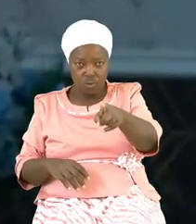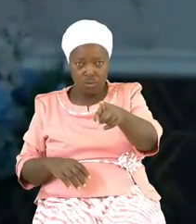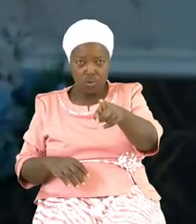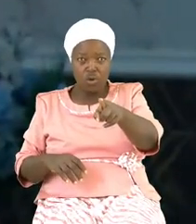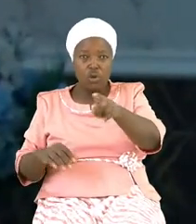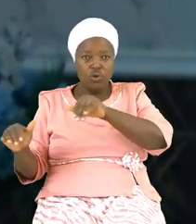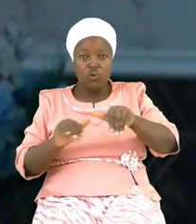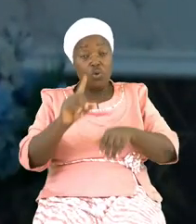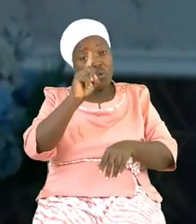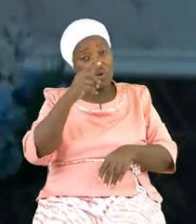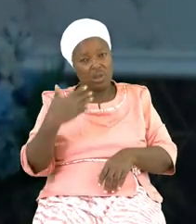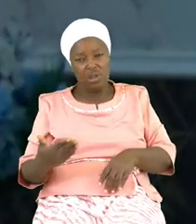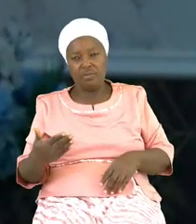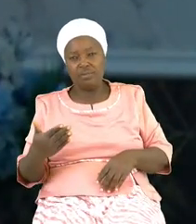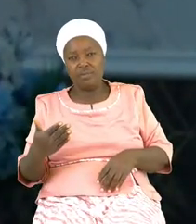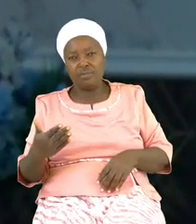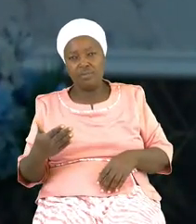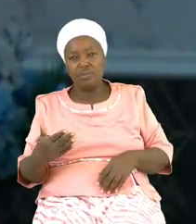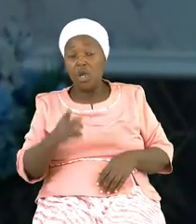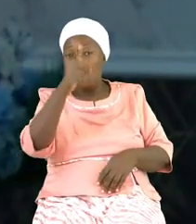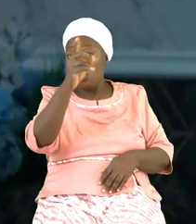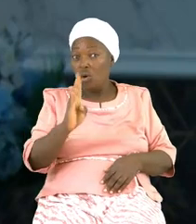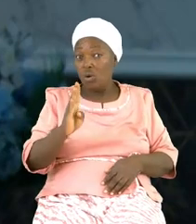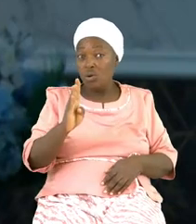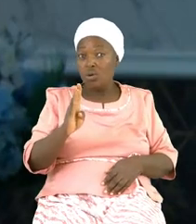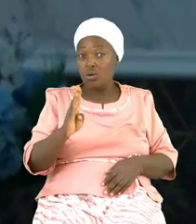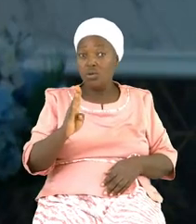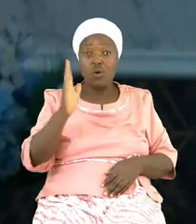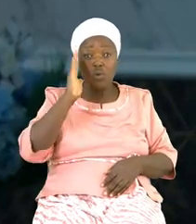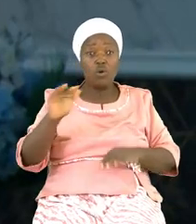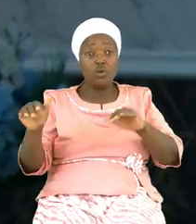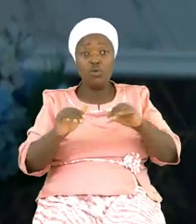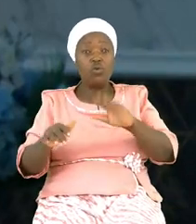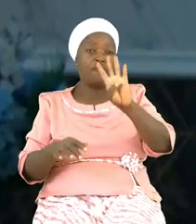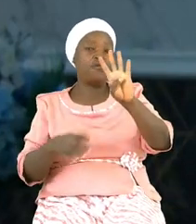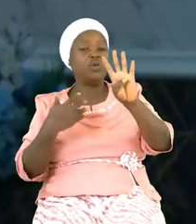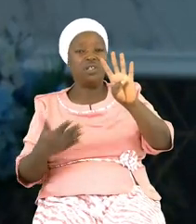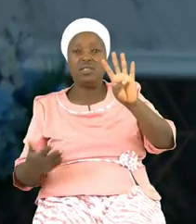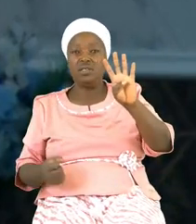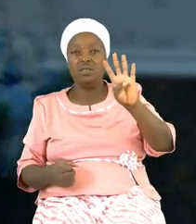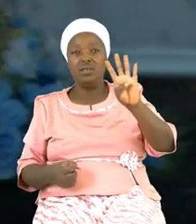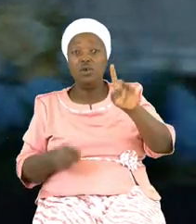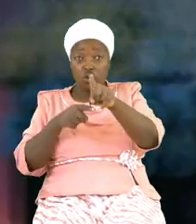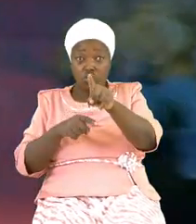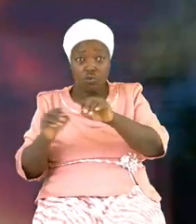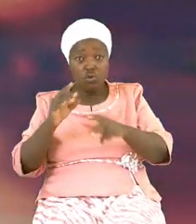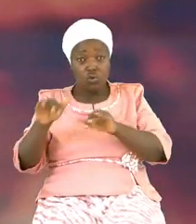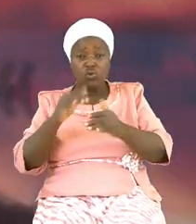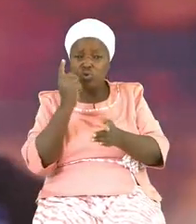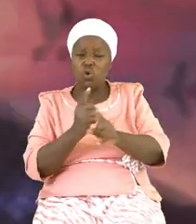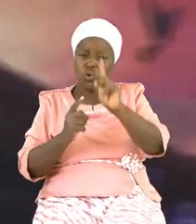thing, God will do four things. Only one, if we